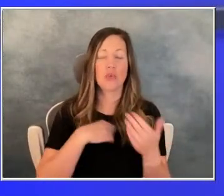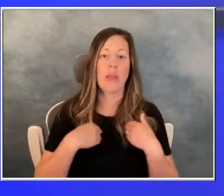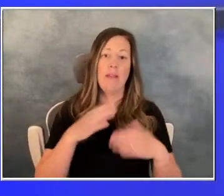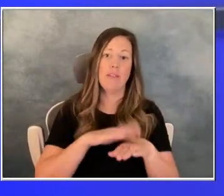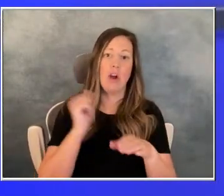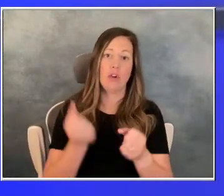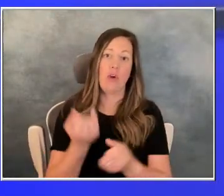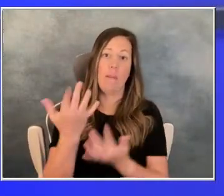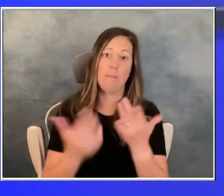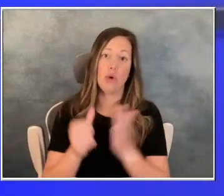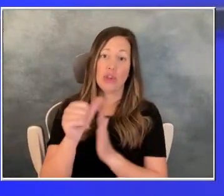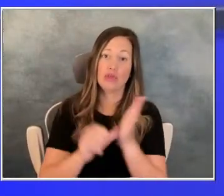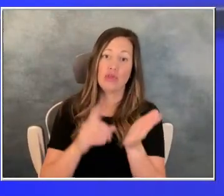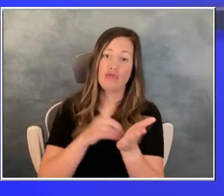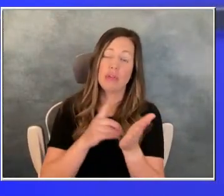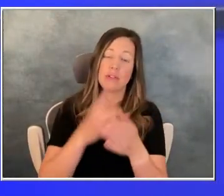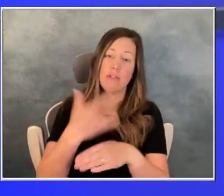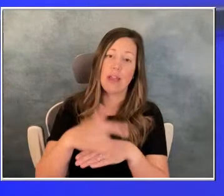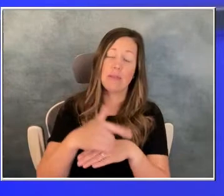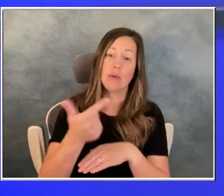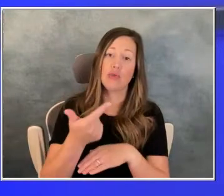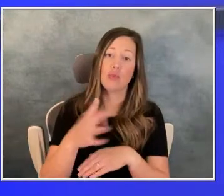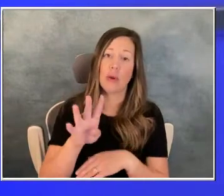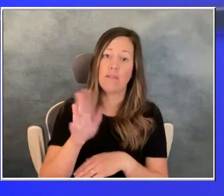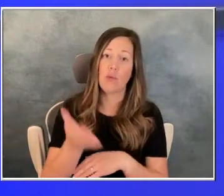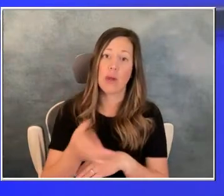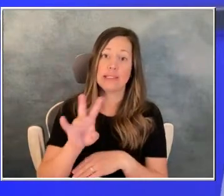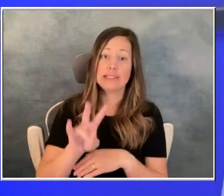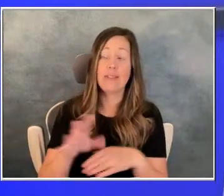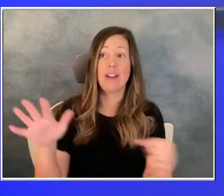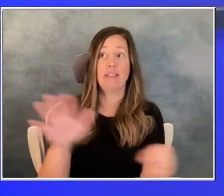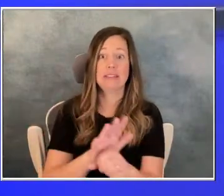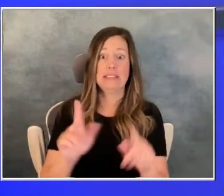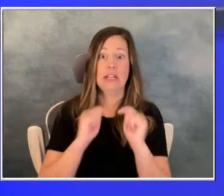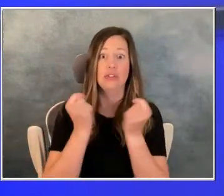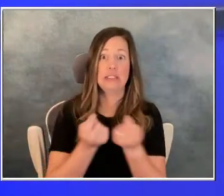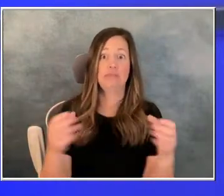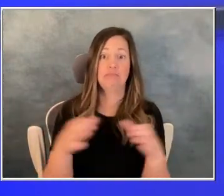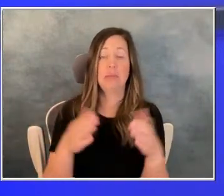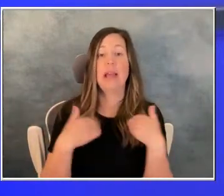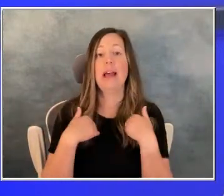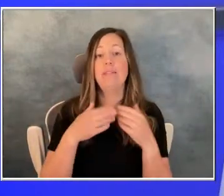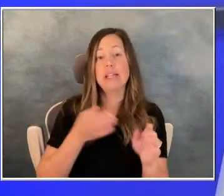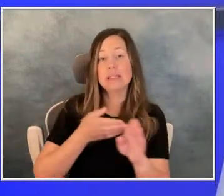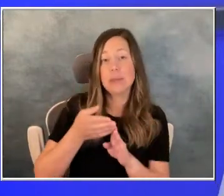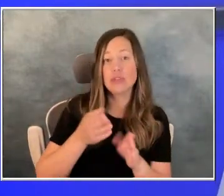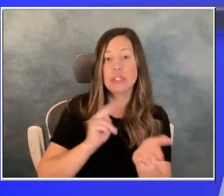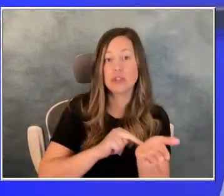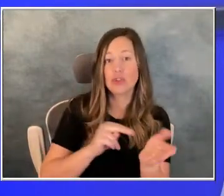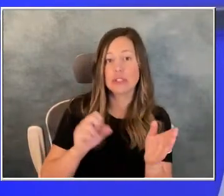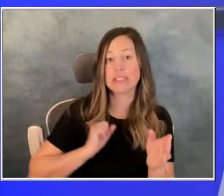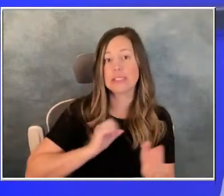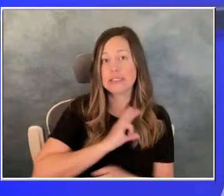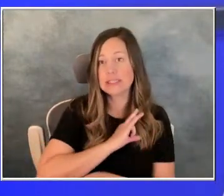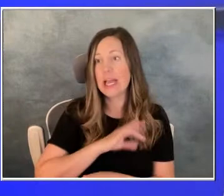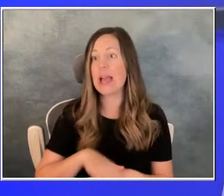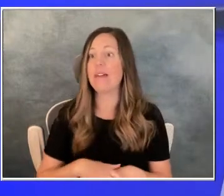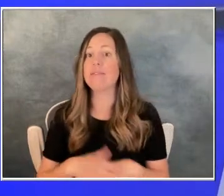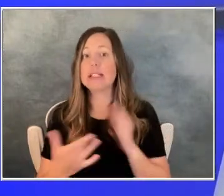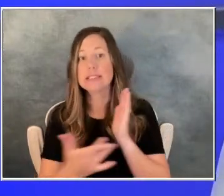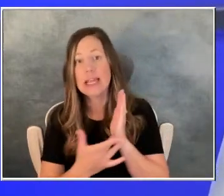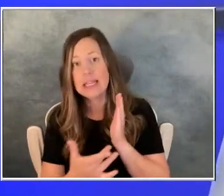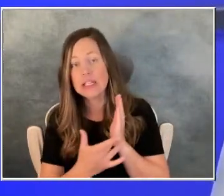available 24/7. We have entire burn team that includes specialized nursing staff, burn technicians, a